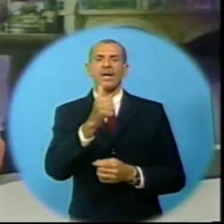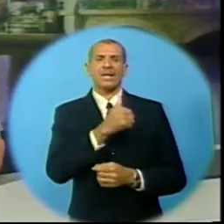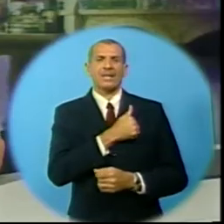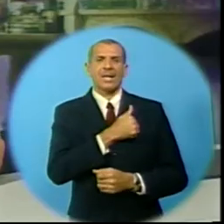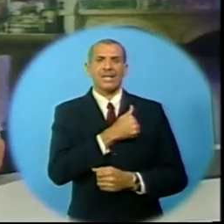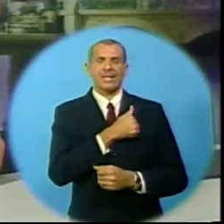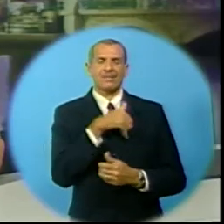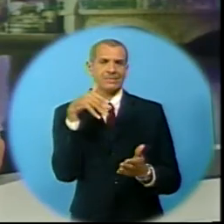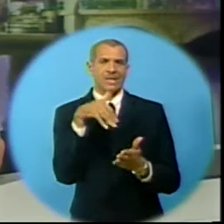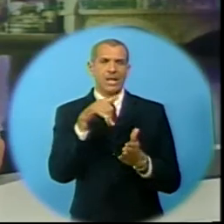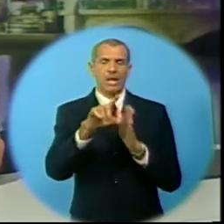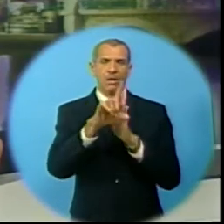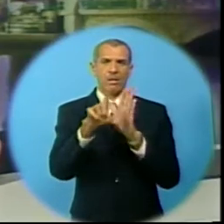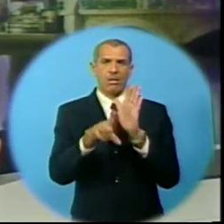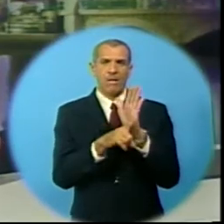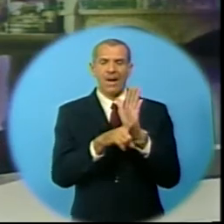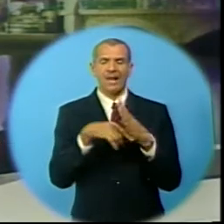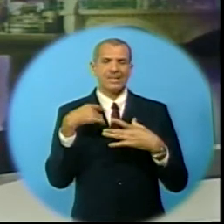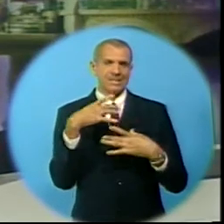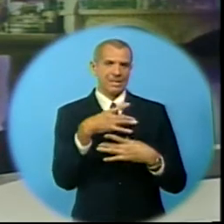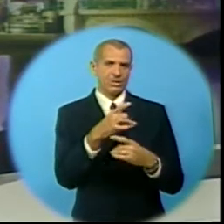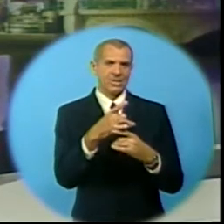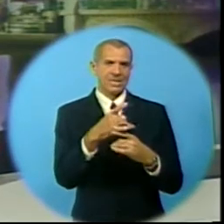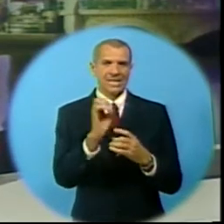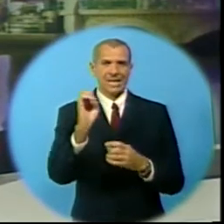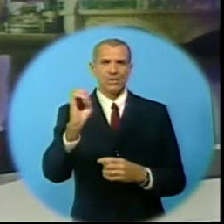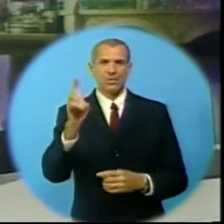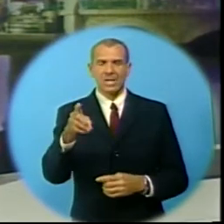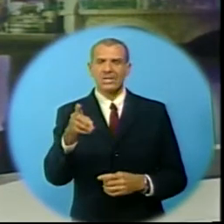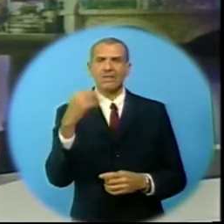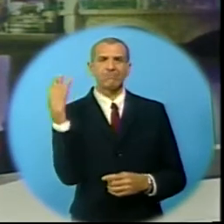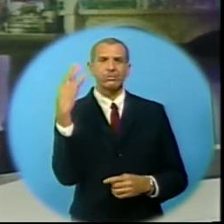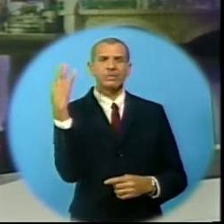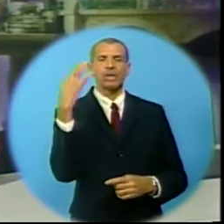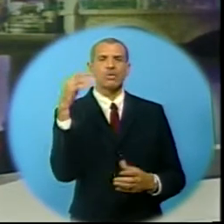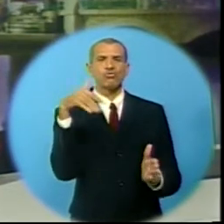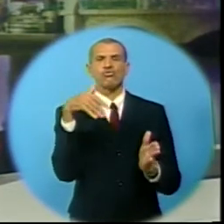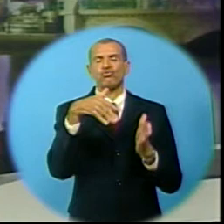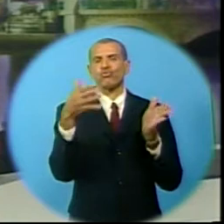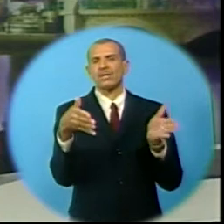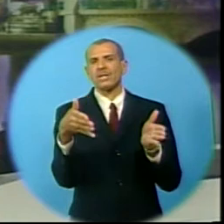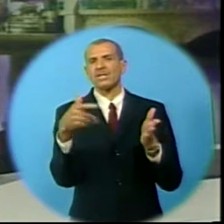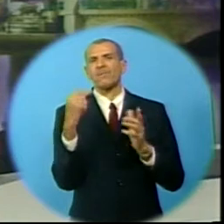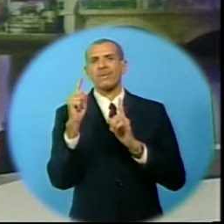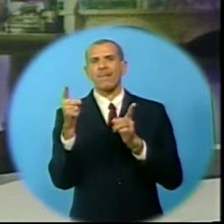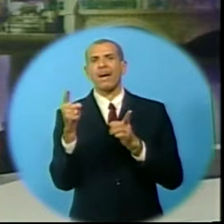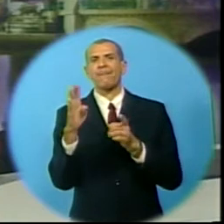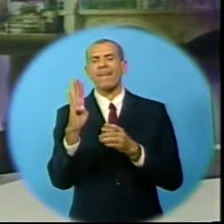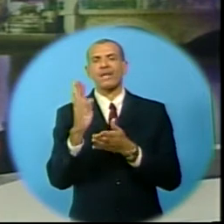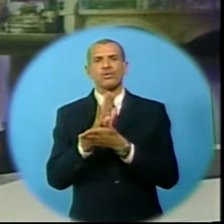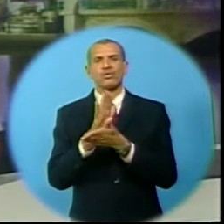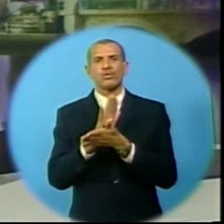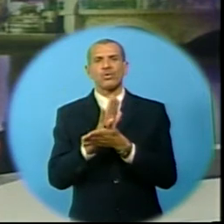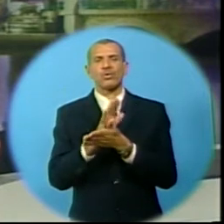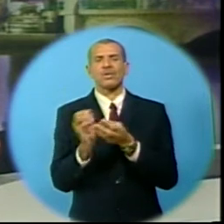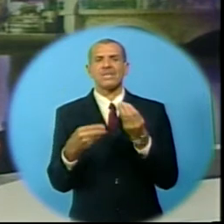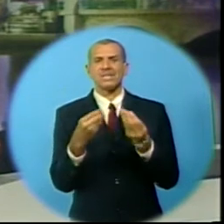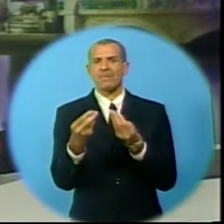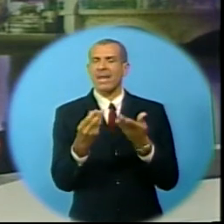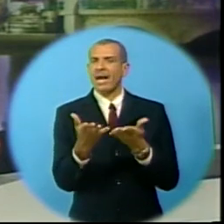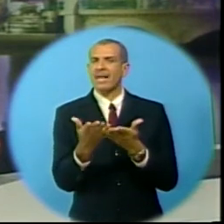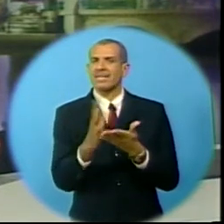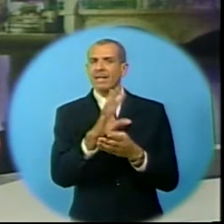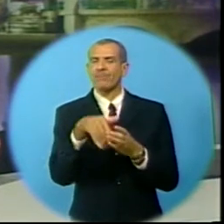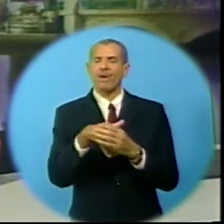communications. Barker has a strong interest in education and lectures to students, provides back to back-to-school supplies for them and is involved in